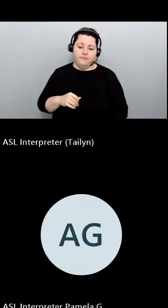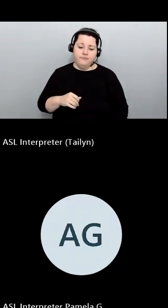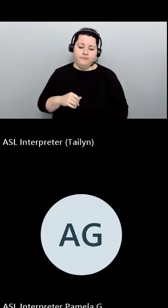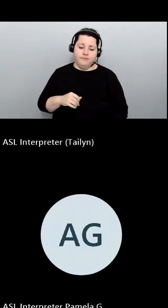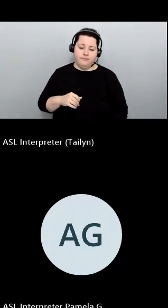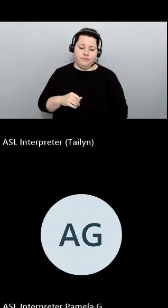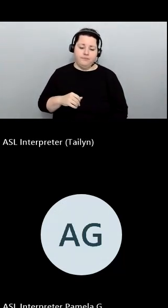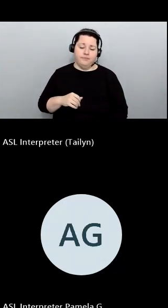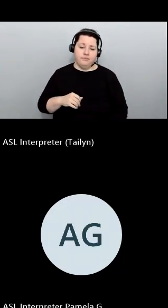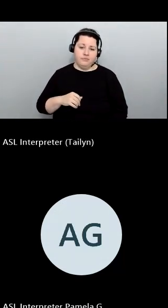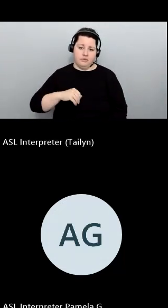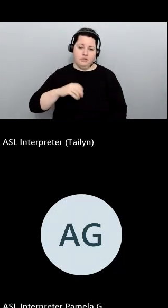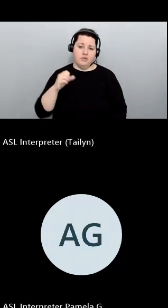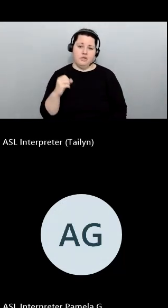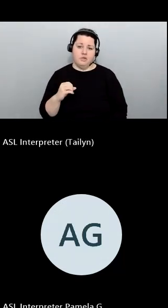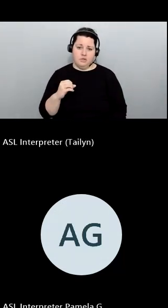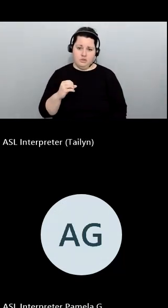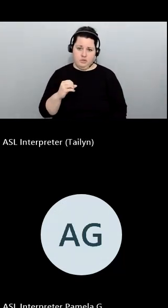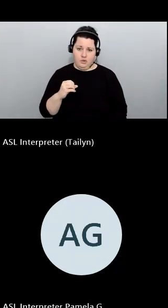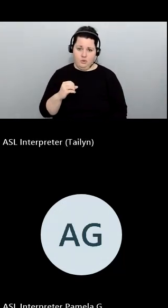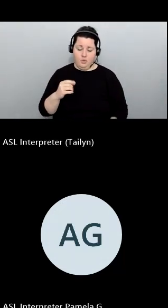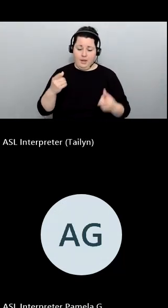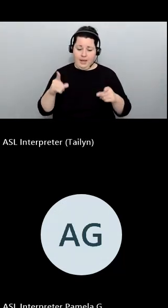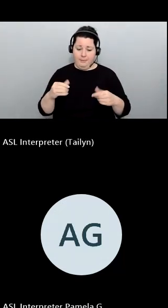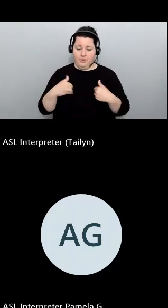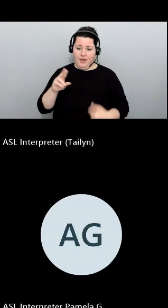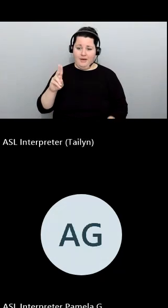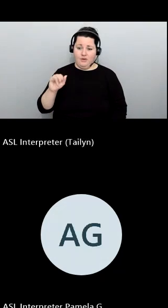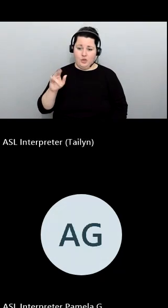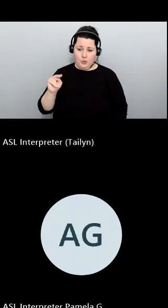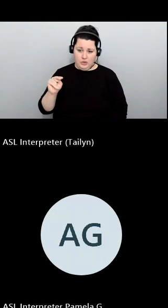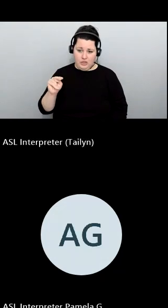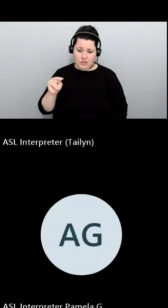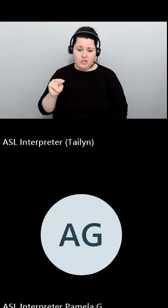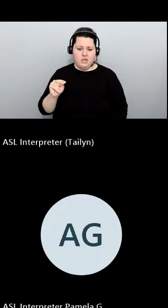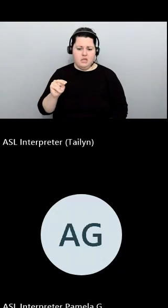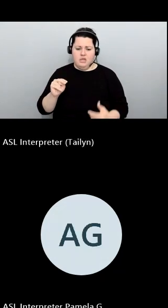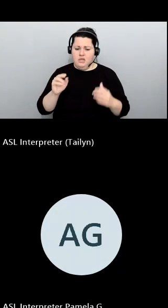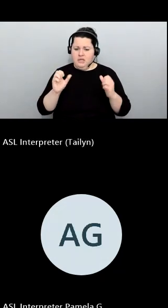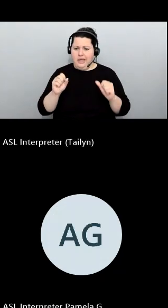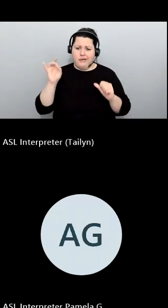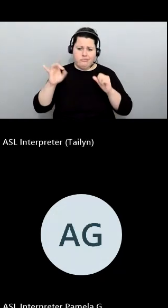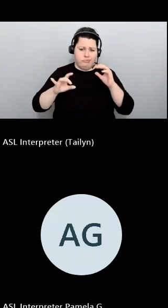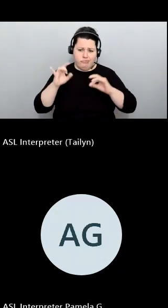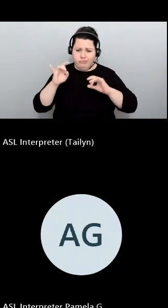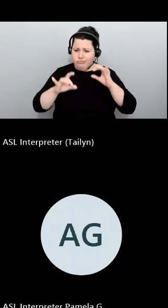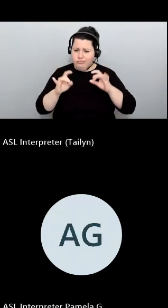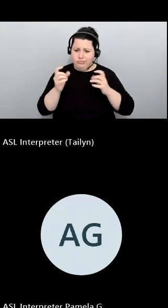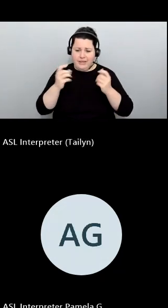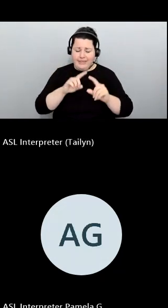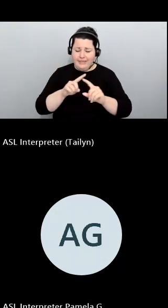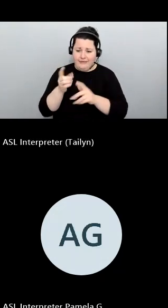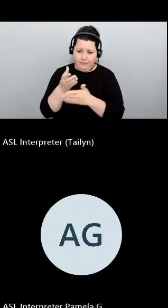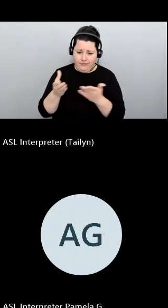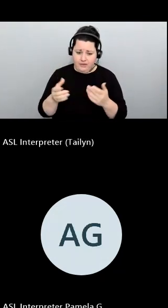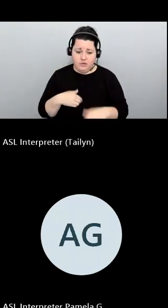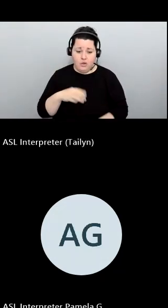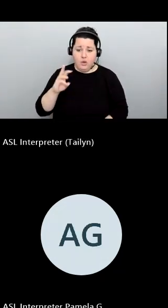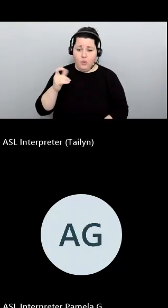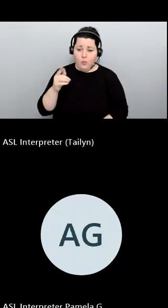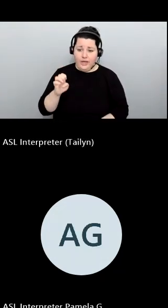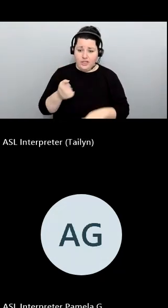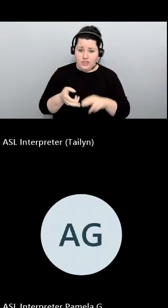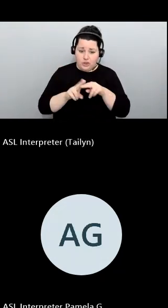So the things, when you have a union, you can have a say in so many different things, whether it's wage